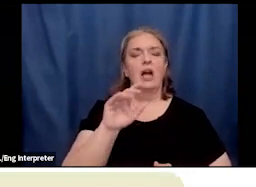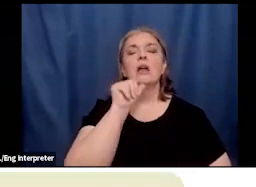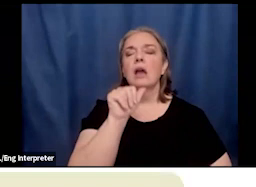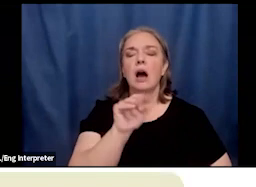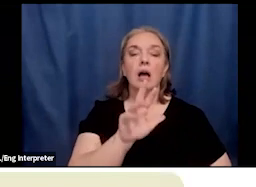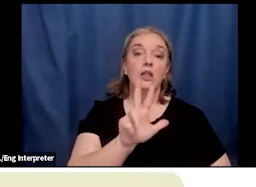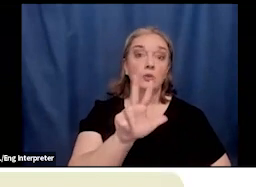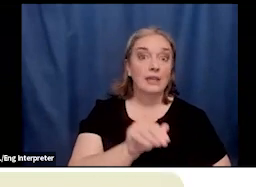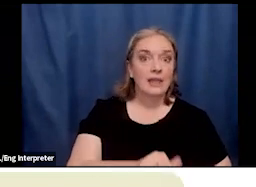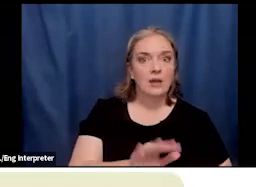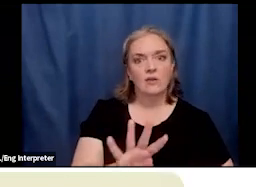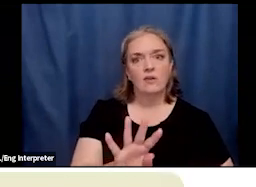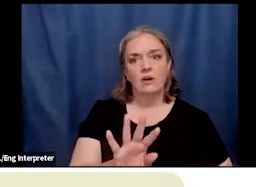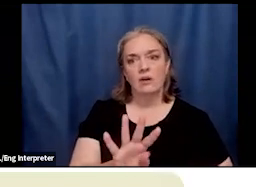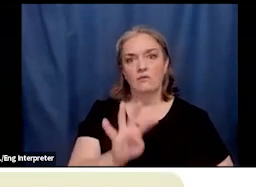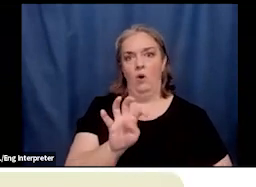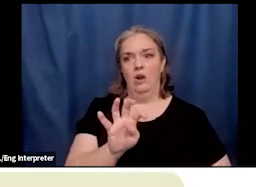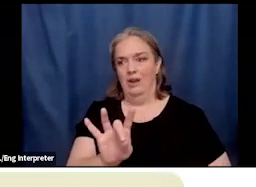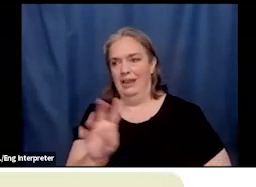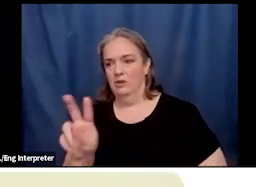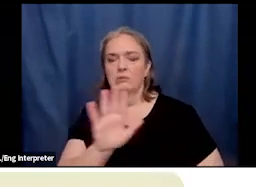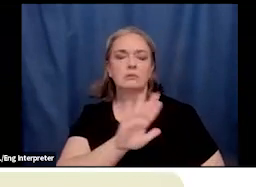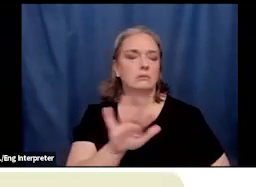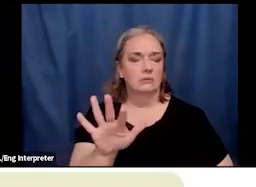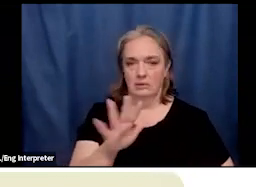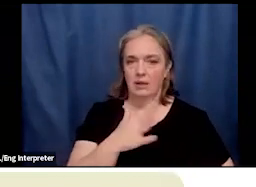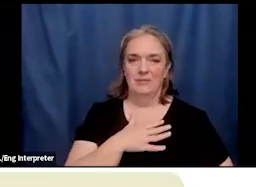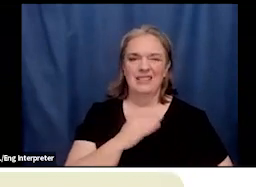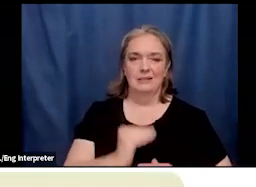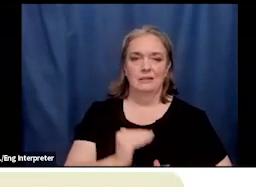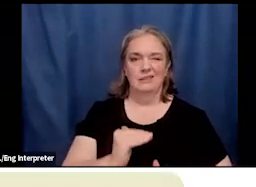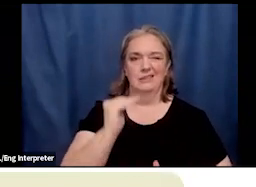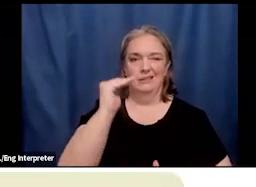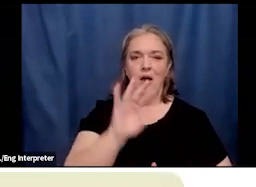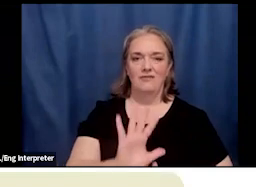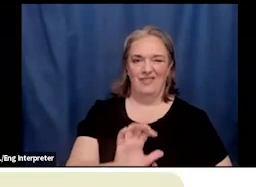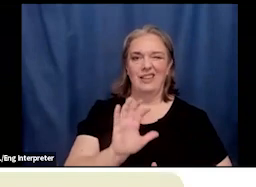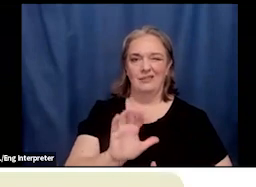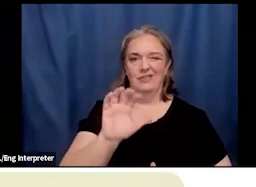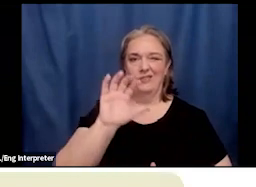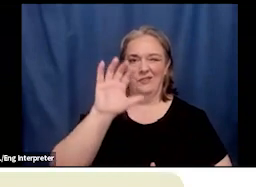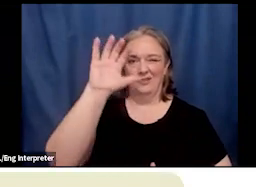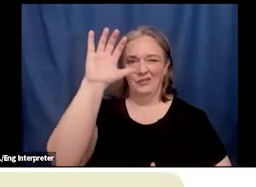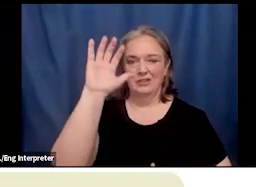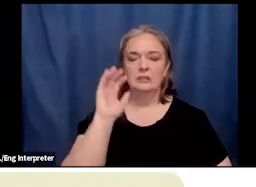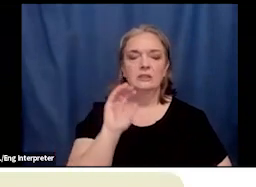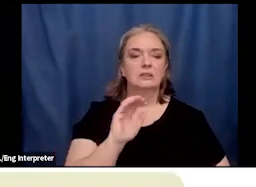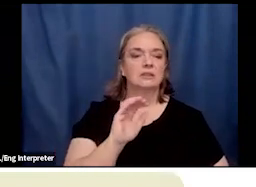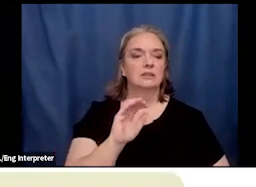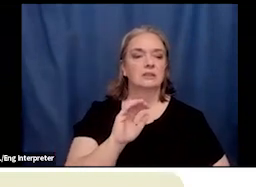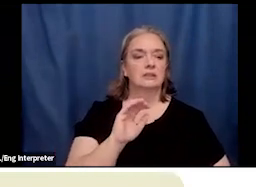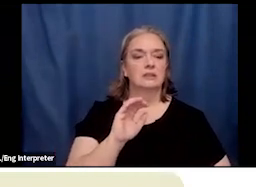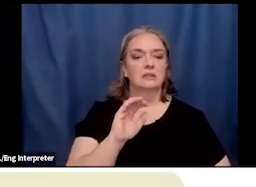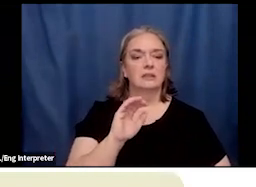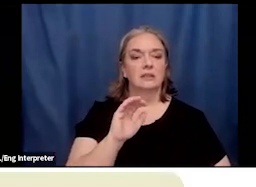$2,342. We want nice, even numbers in $500 increments. And once again, this should not